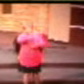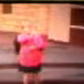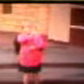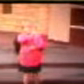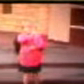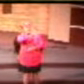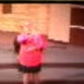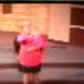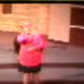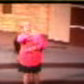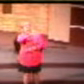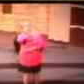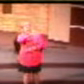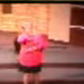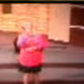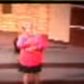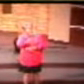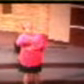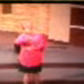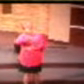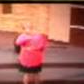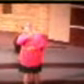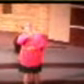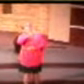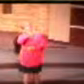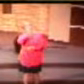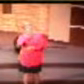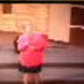sounds familiar. Teresa, Teresa.